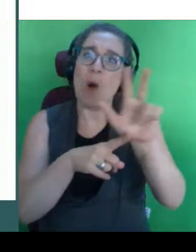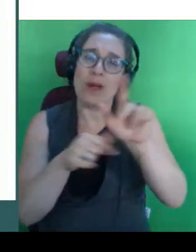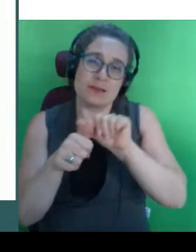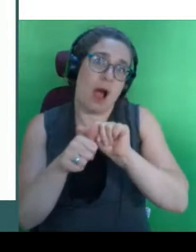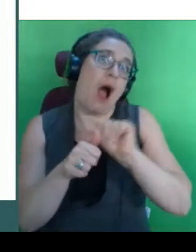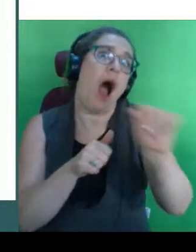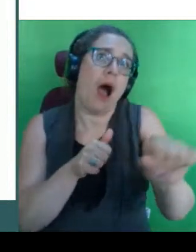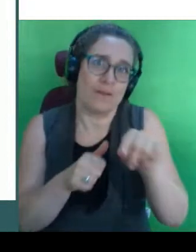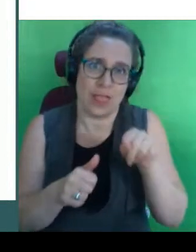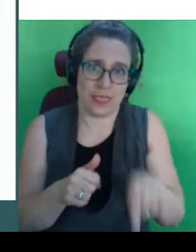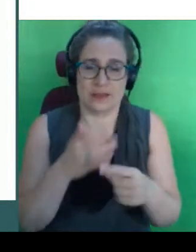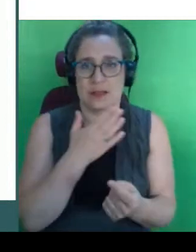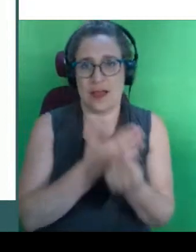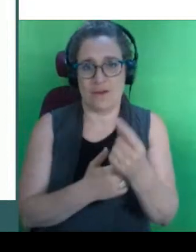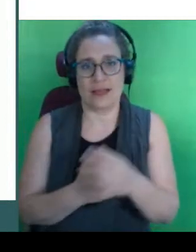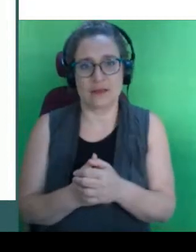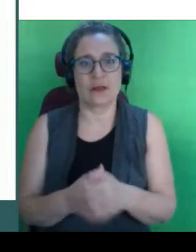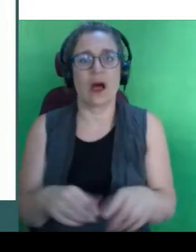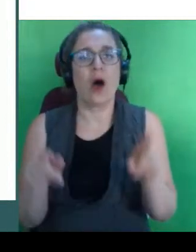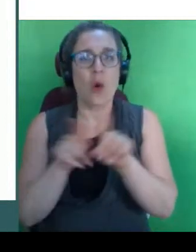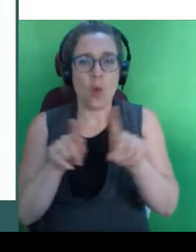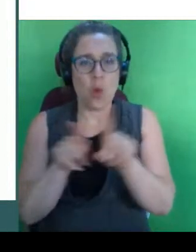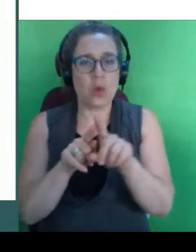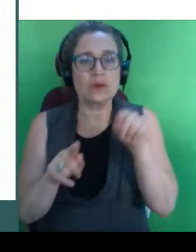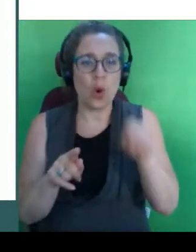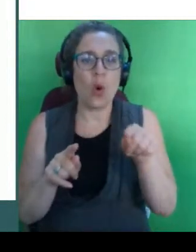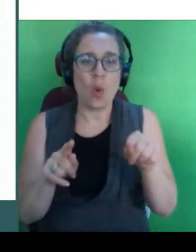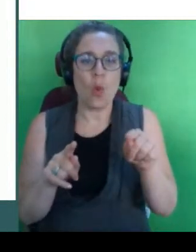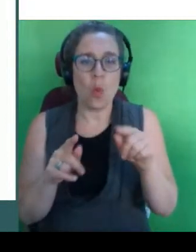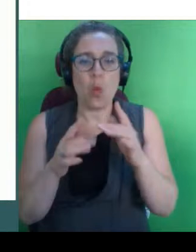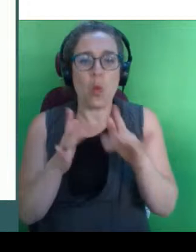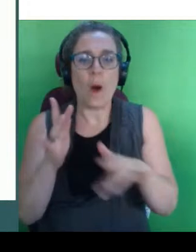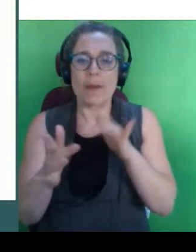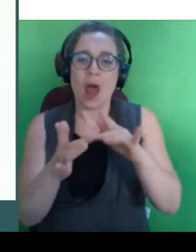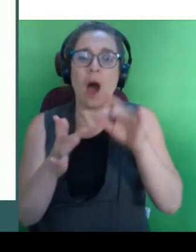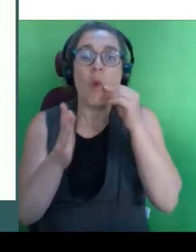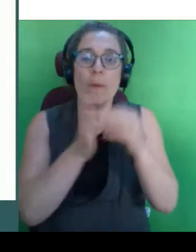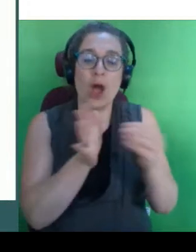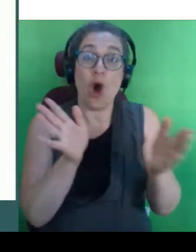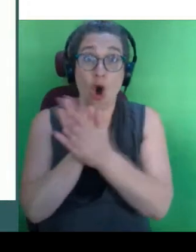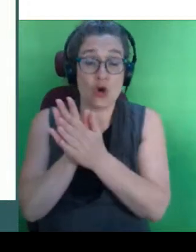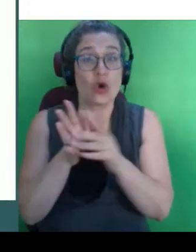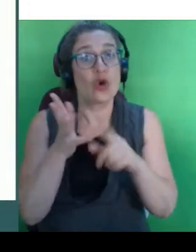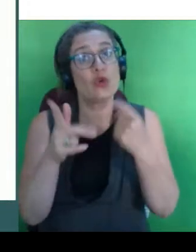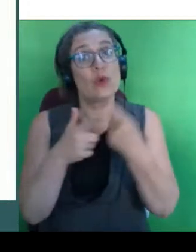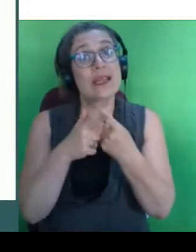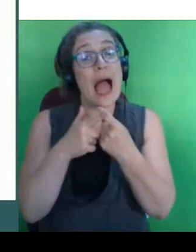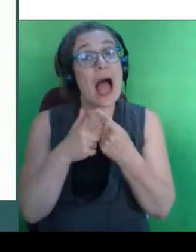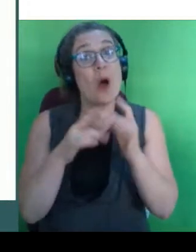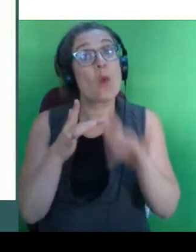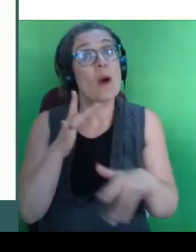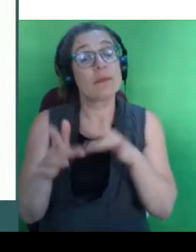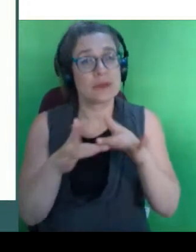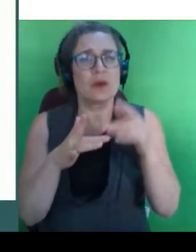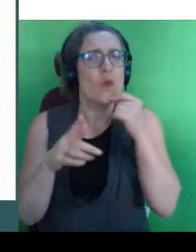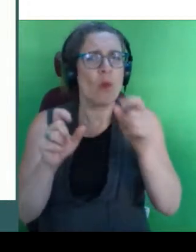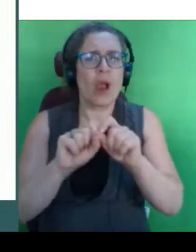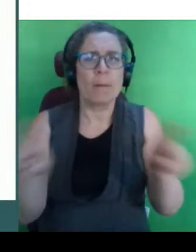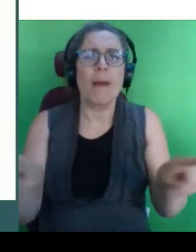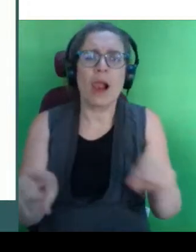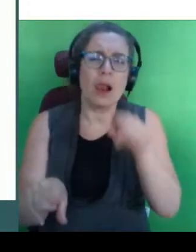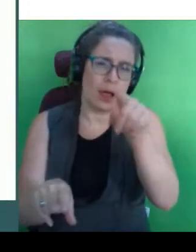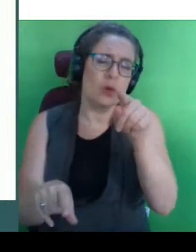also be available on the healthcare professional section of the Allergy UK website, and we will also email a link to yourselves via your email